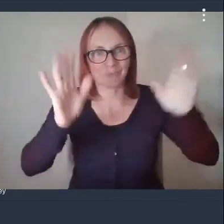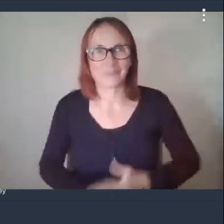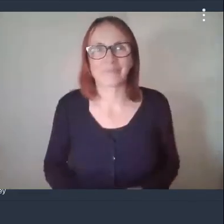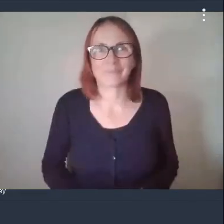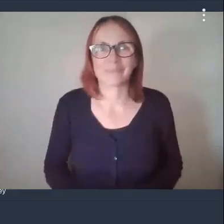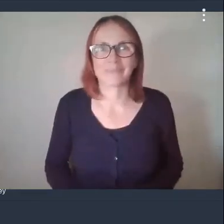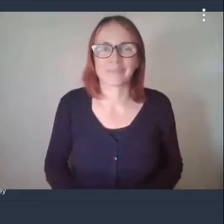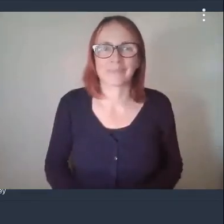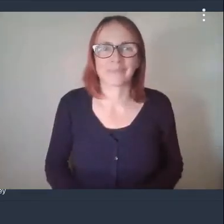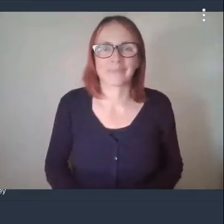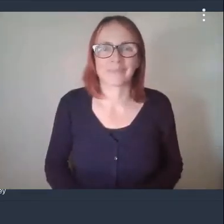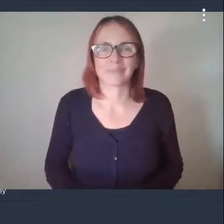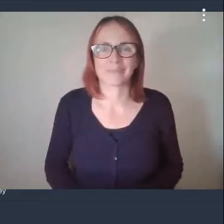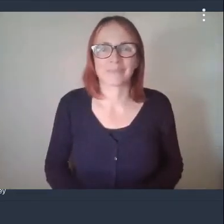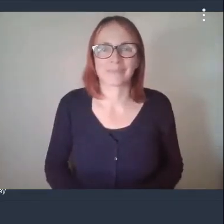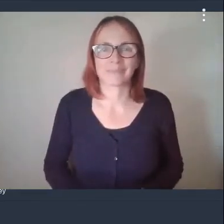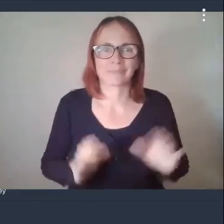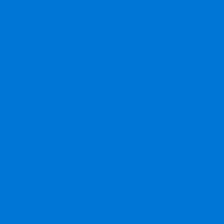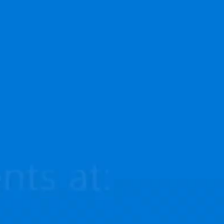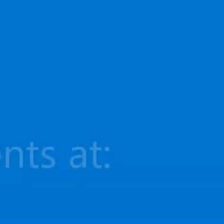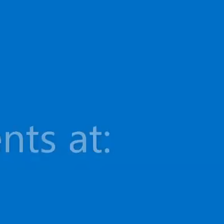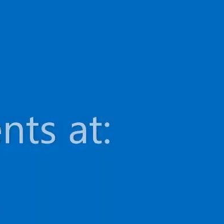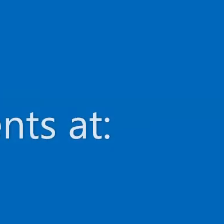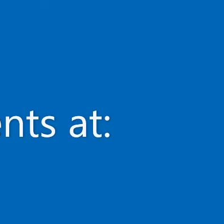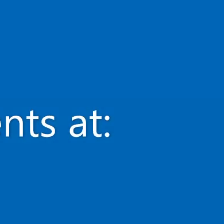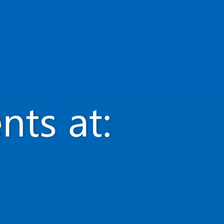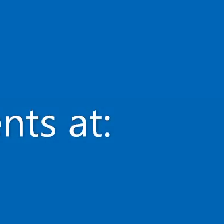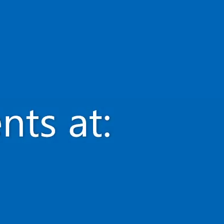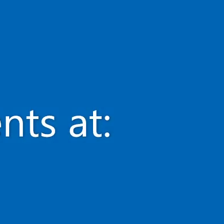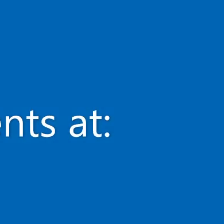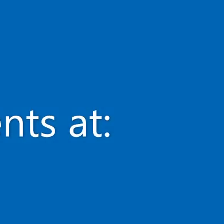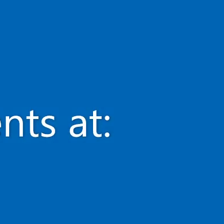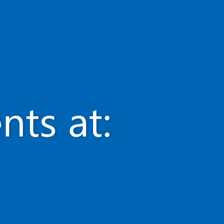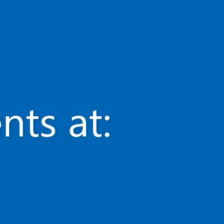thanks thanks also you you you